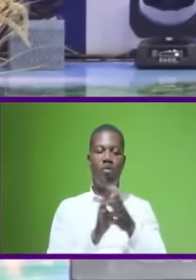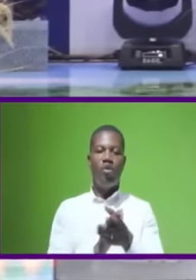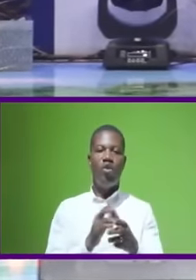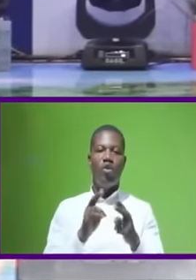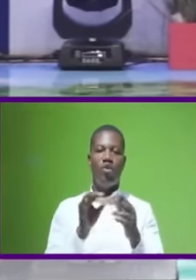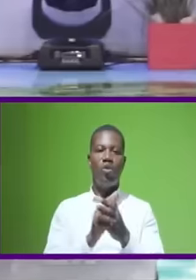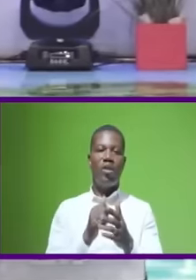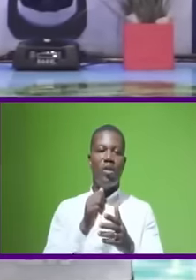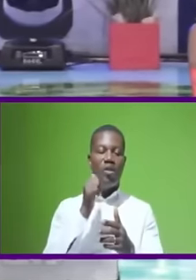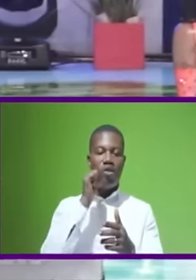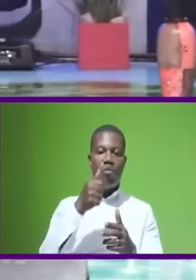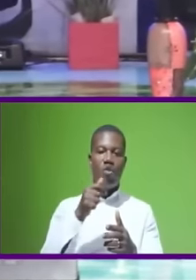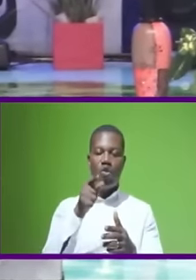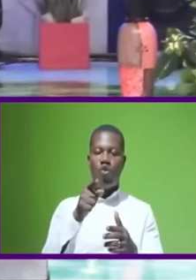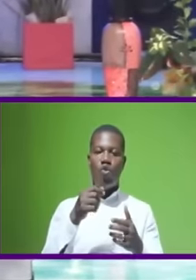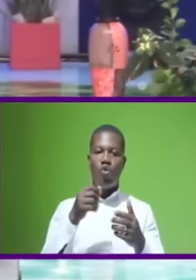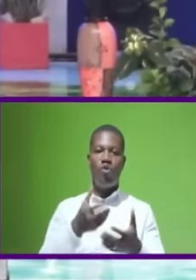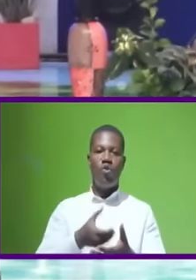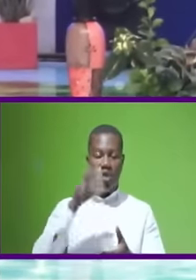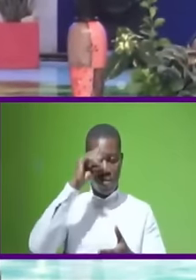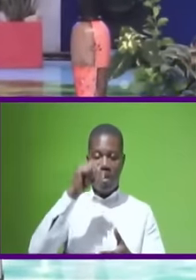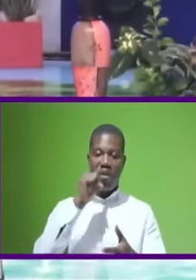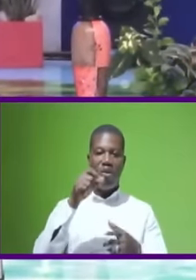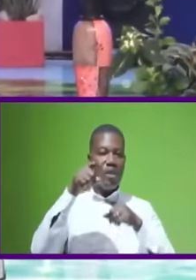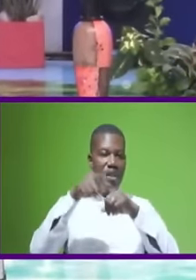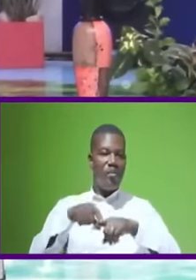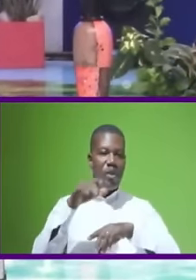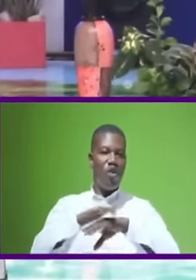you. So the